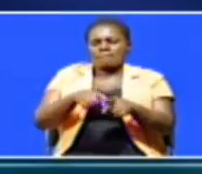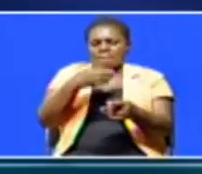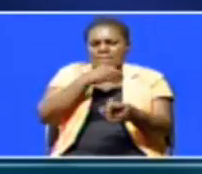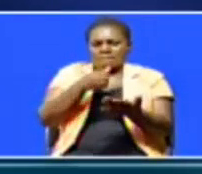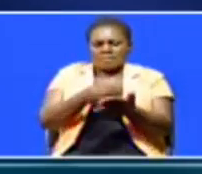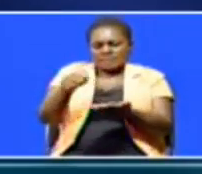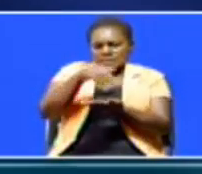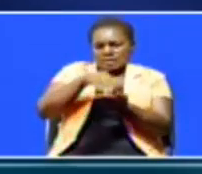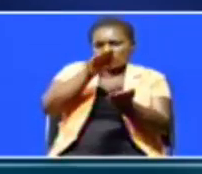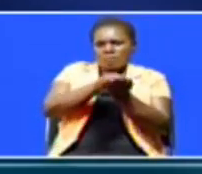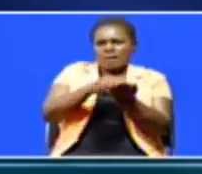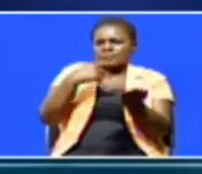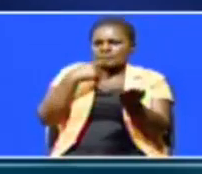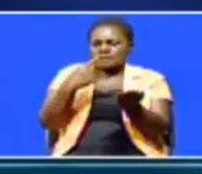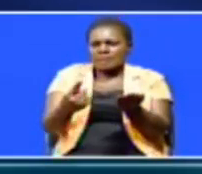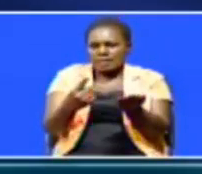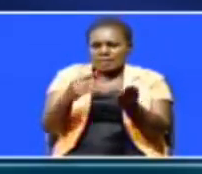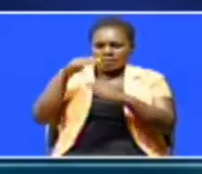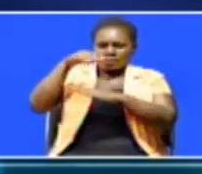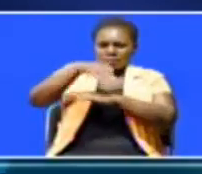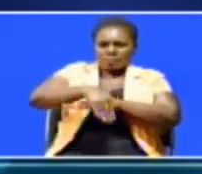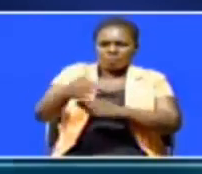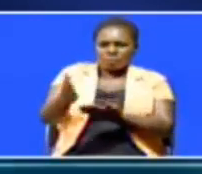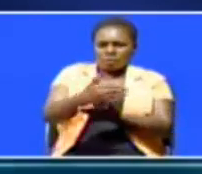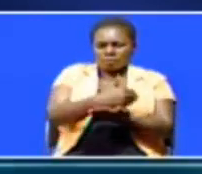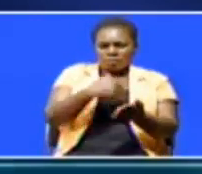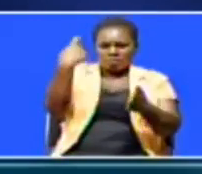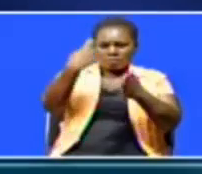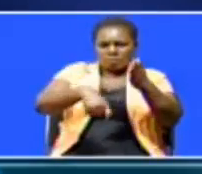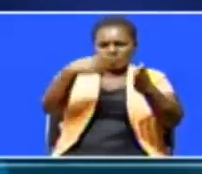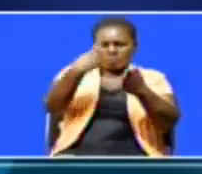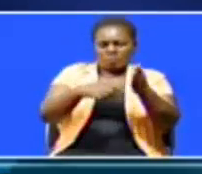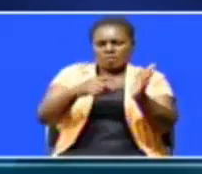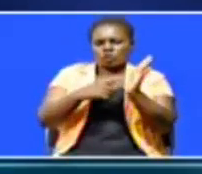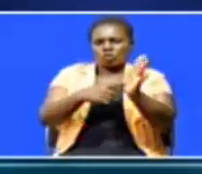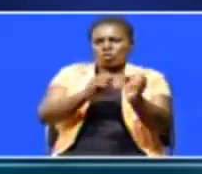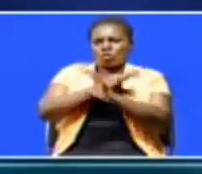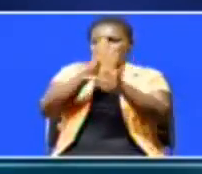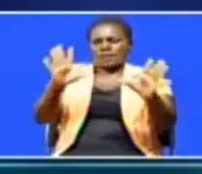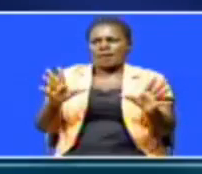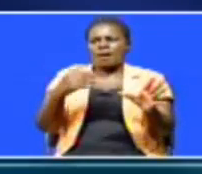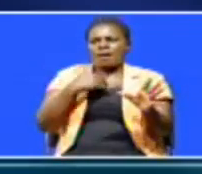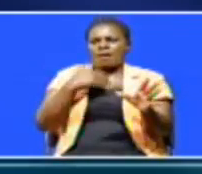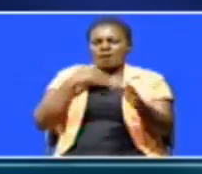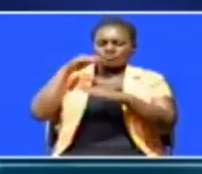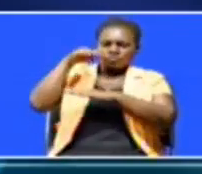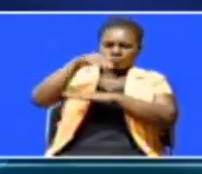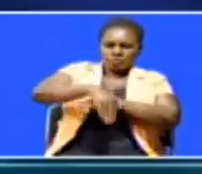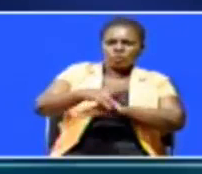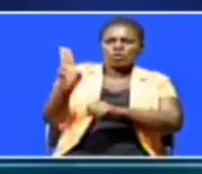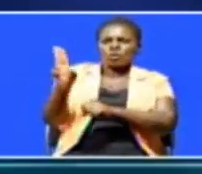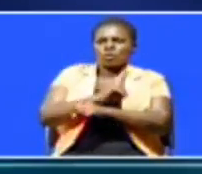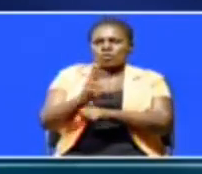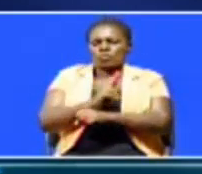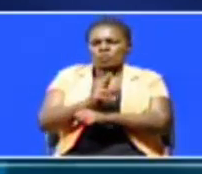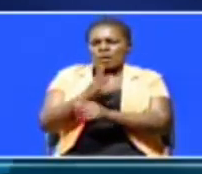The Central Bank also noted a marked decline in the collection of excise duty, a clear indicator that there has been a massive decline in consumption, with